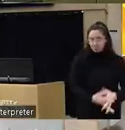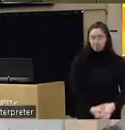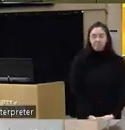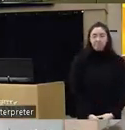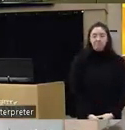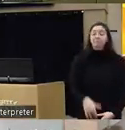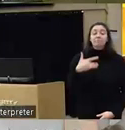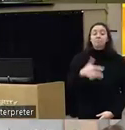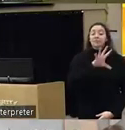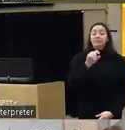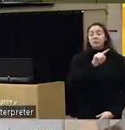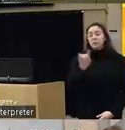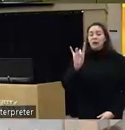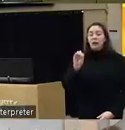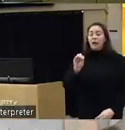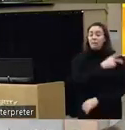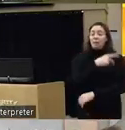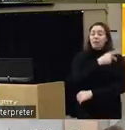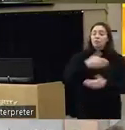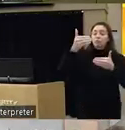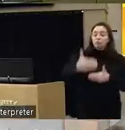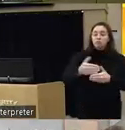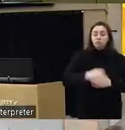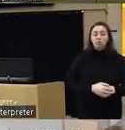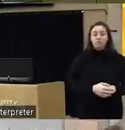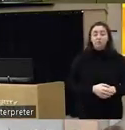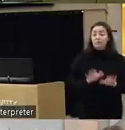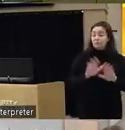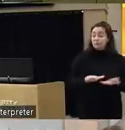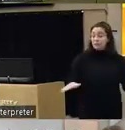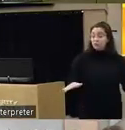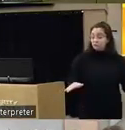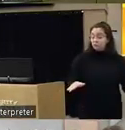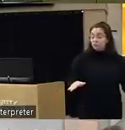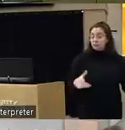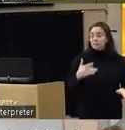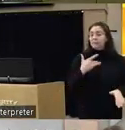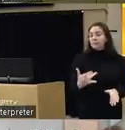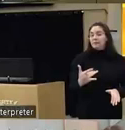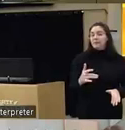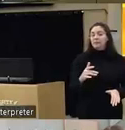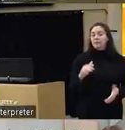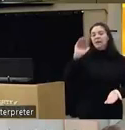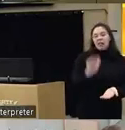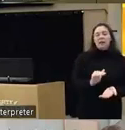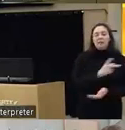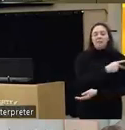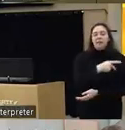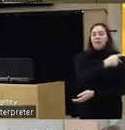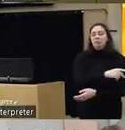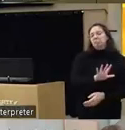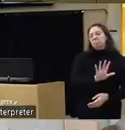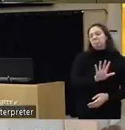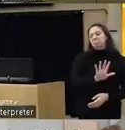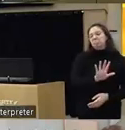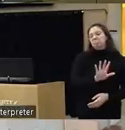80 patients at a time. I would say in pediatrics, they certainly carry a lesser load of about 50 or